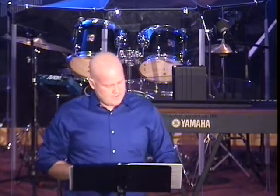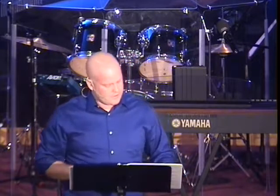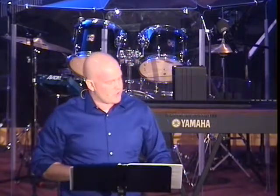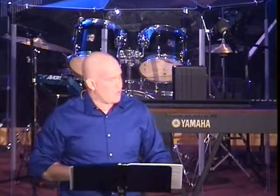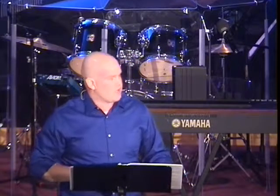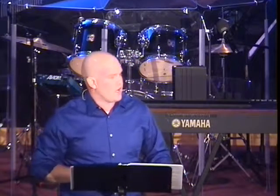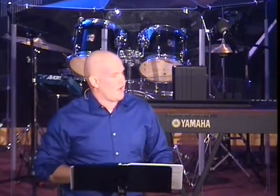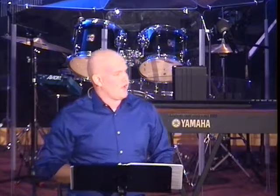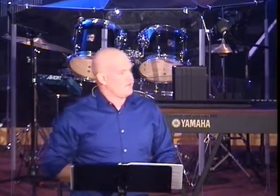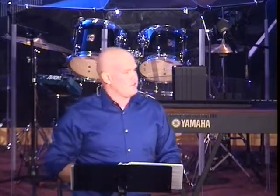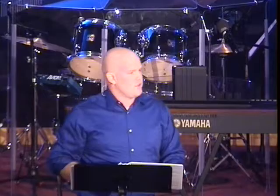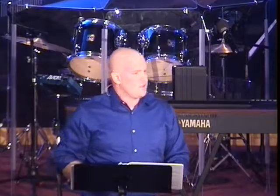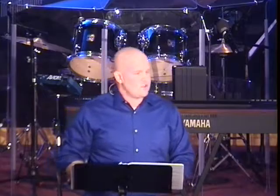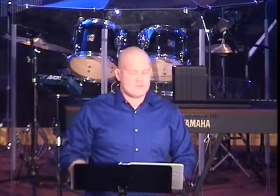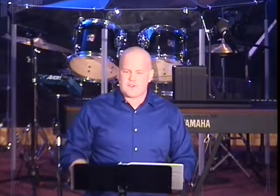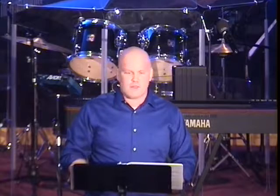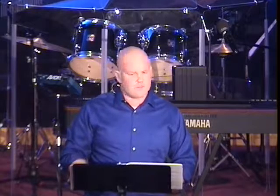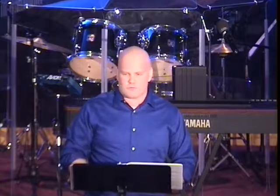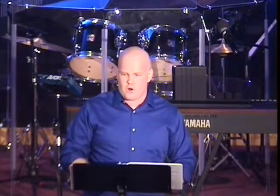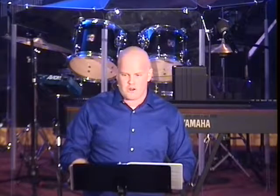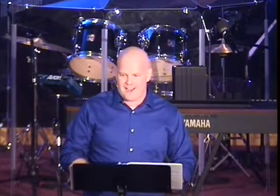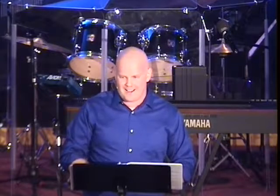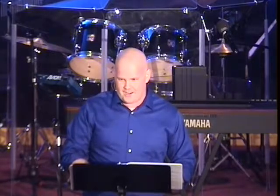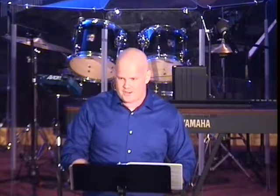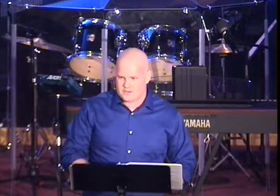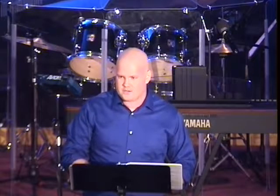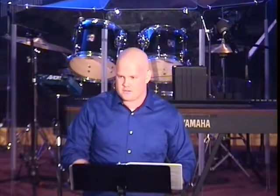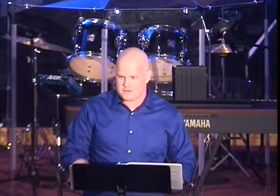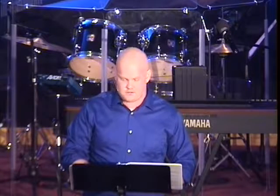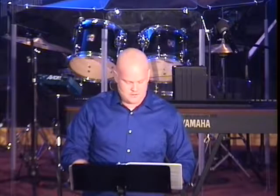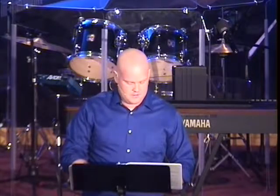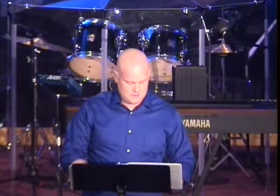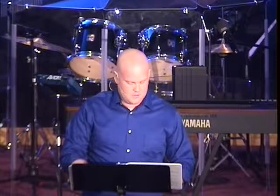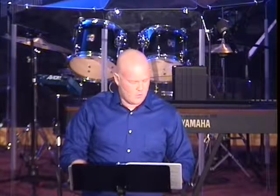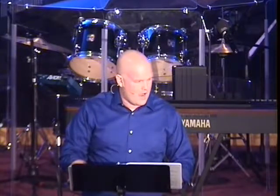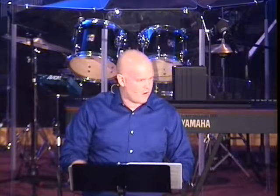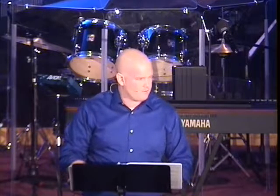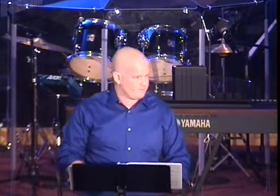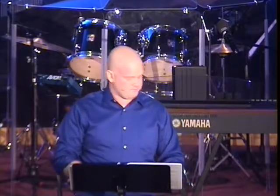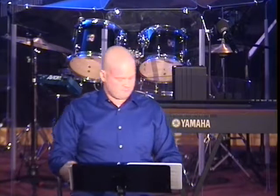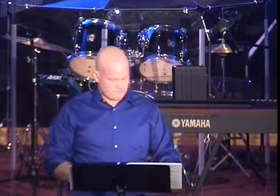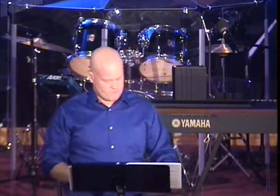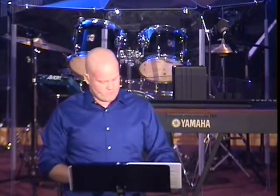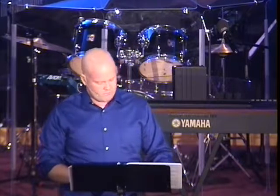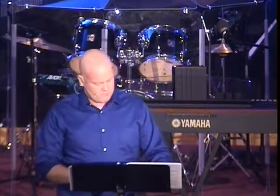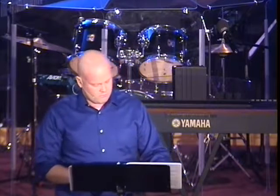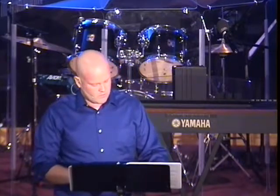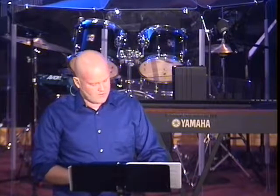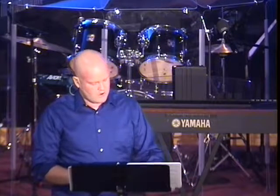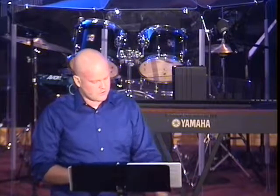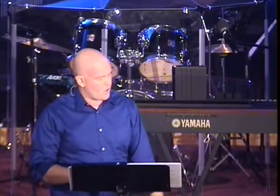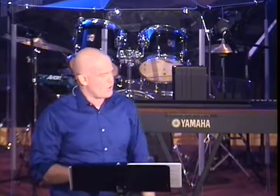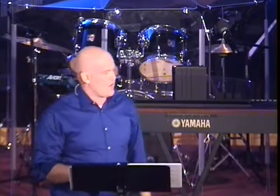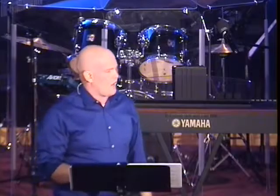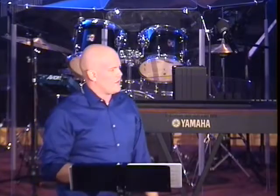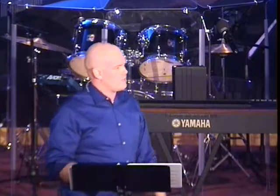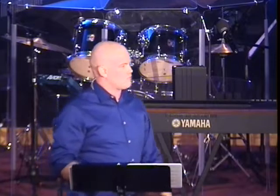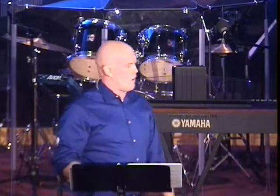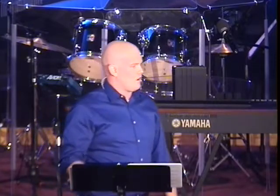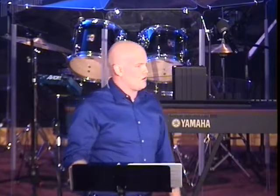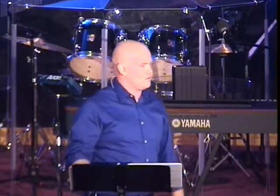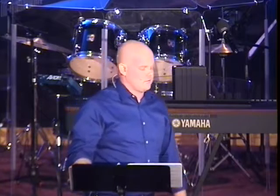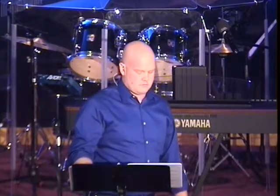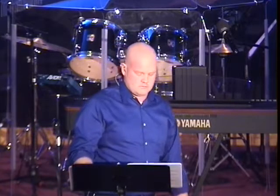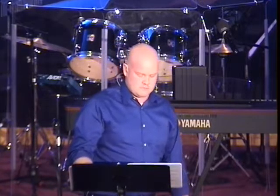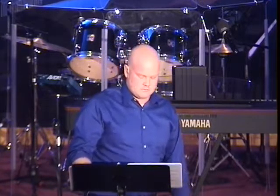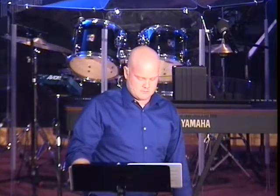He even told God, you've got the wrong guy. Wow. Have you ever told God that he was